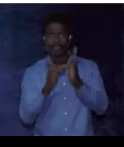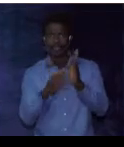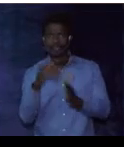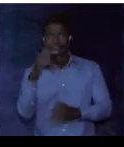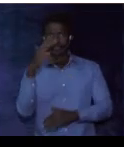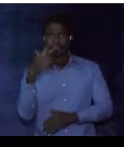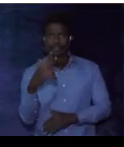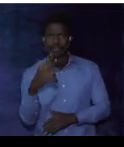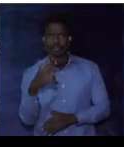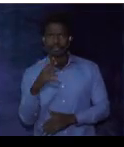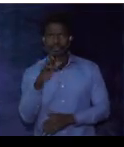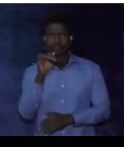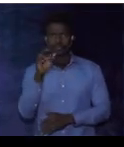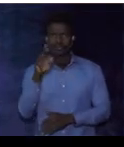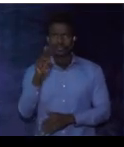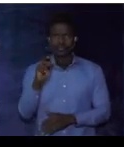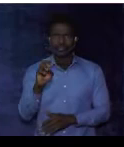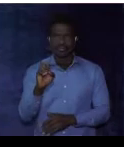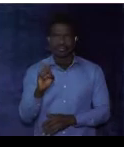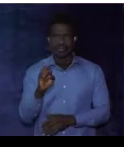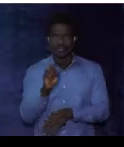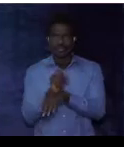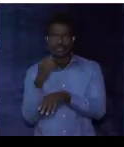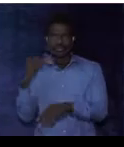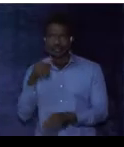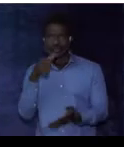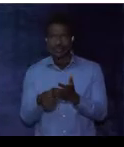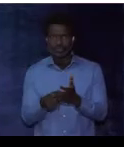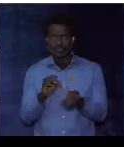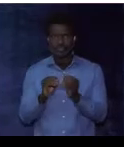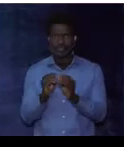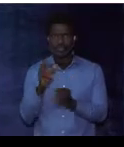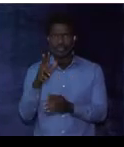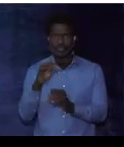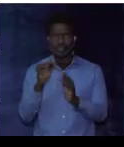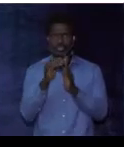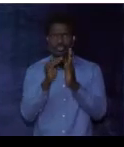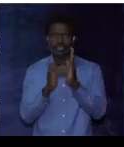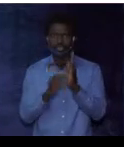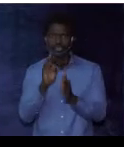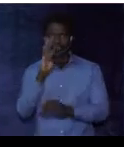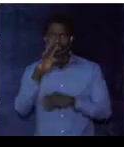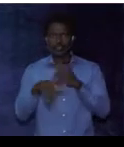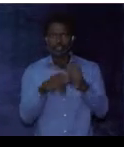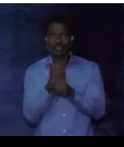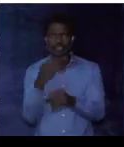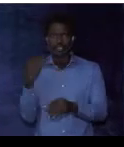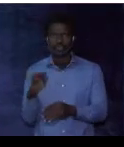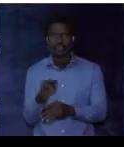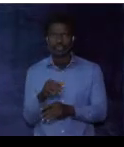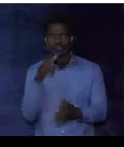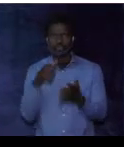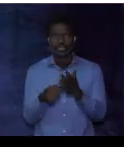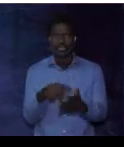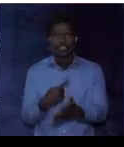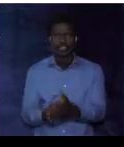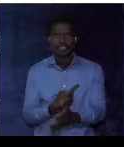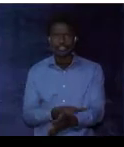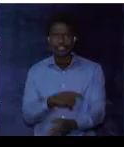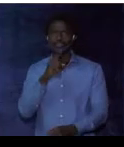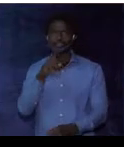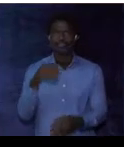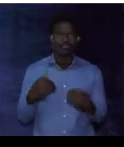3 frameworks of an essay. And number 3, state 4 types of essay